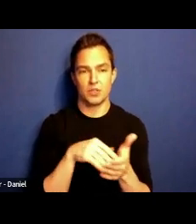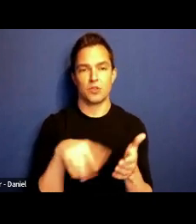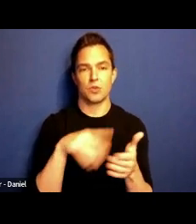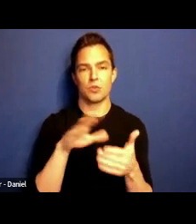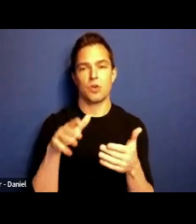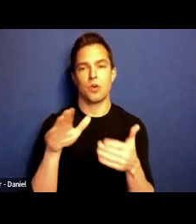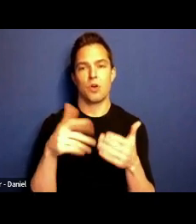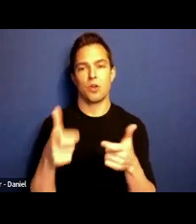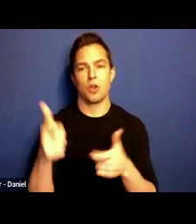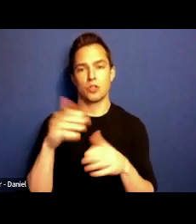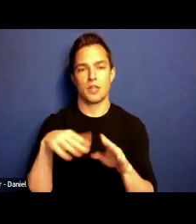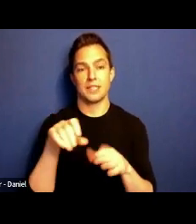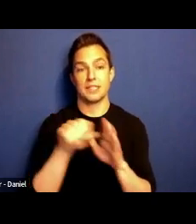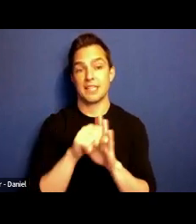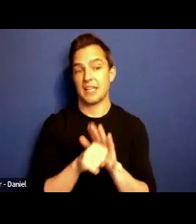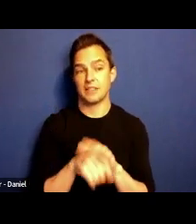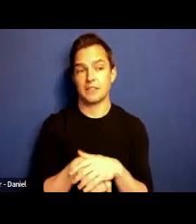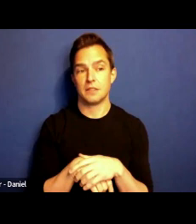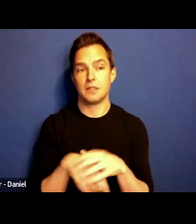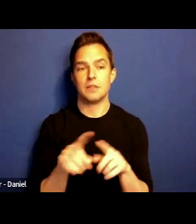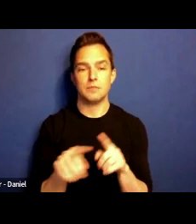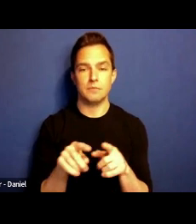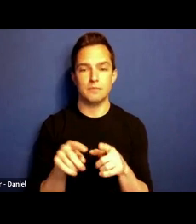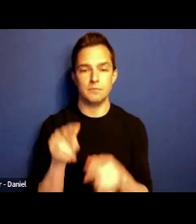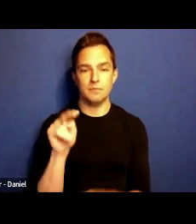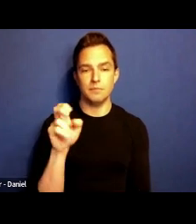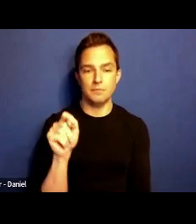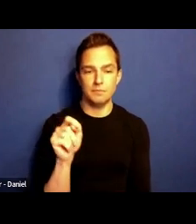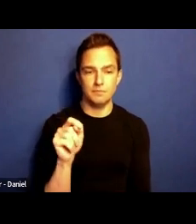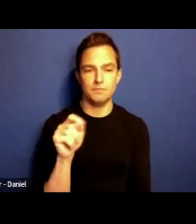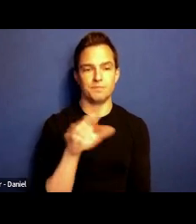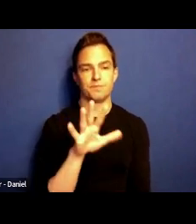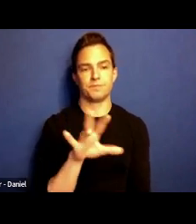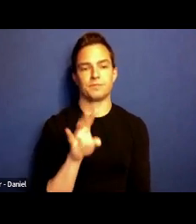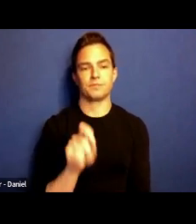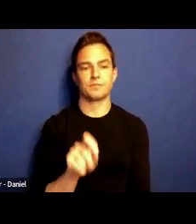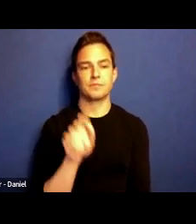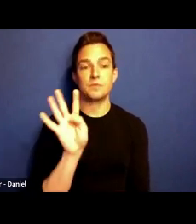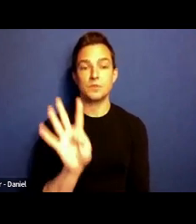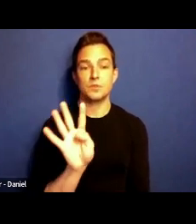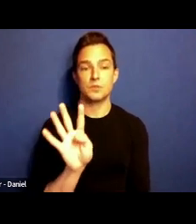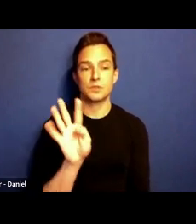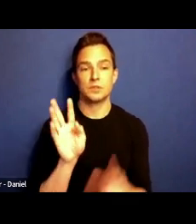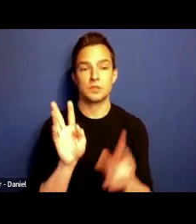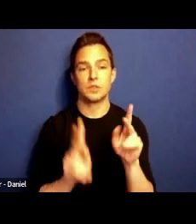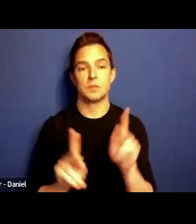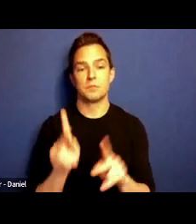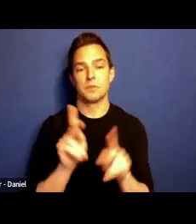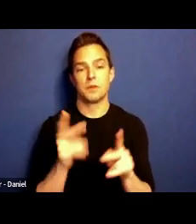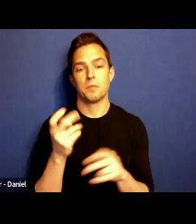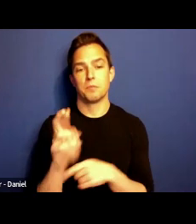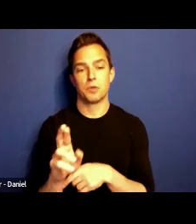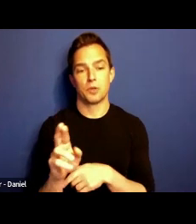larger than state hospitals. But the net was there was 57.4 people in a bed per